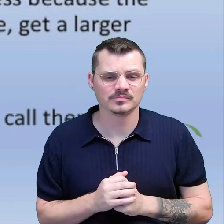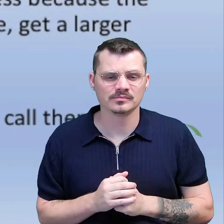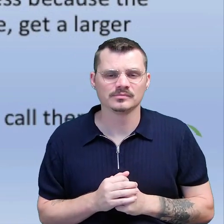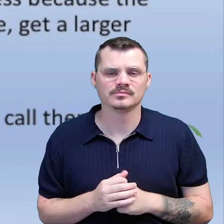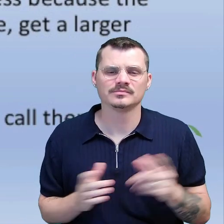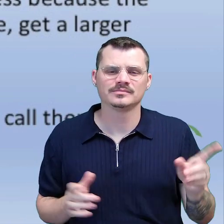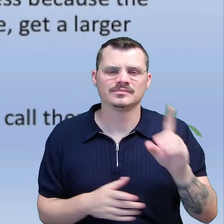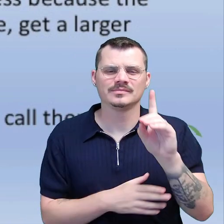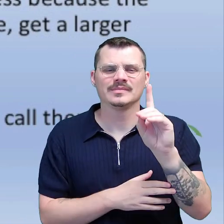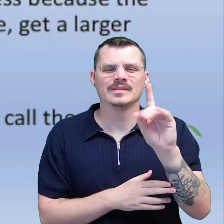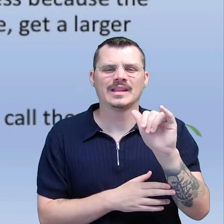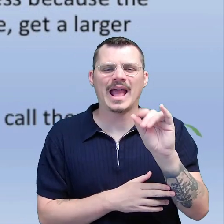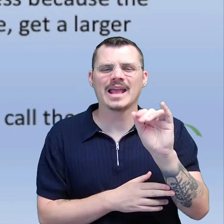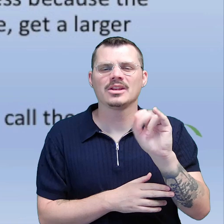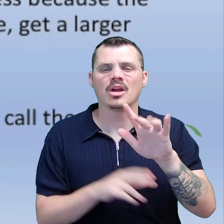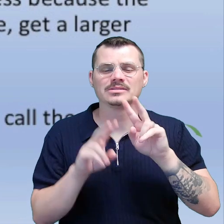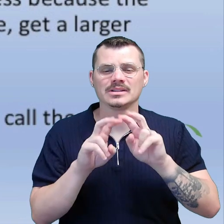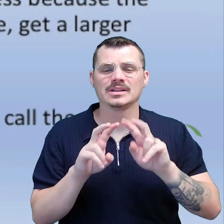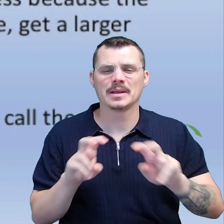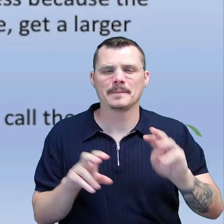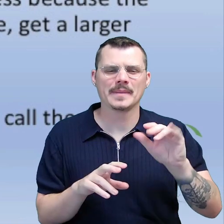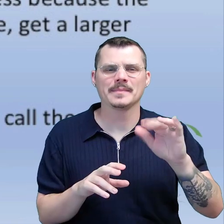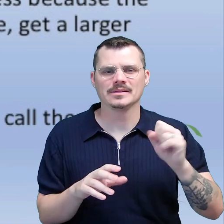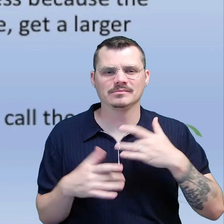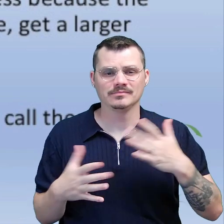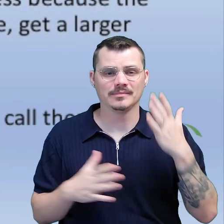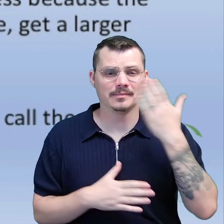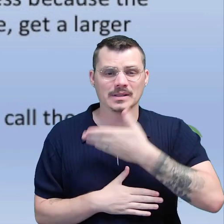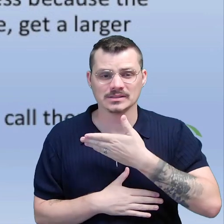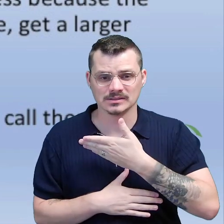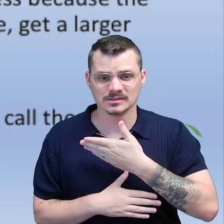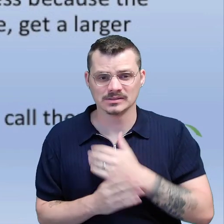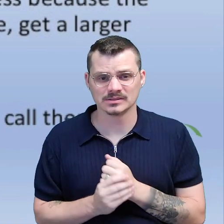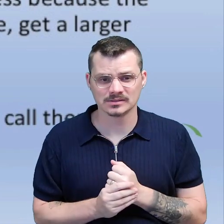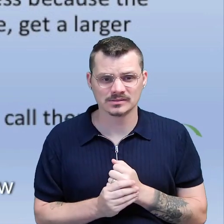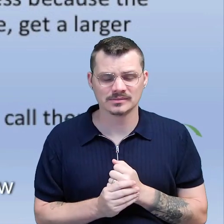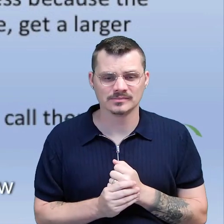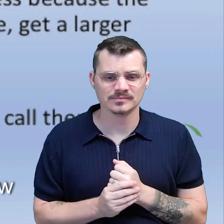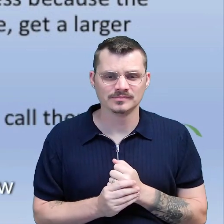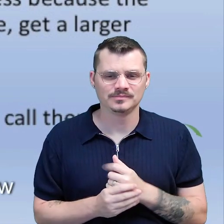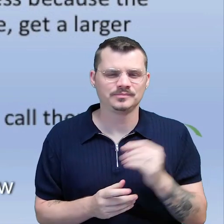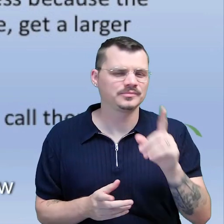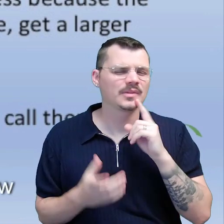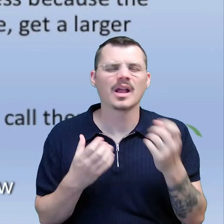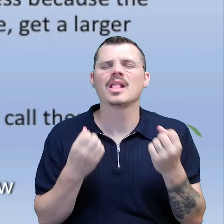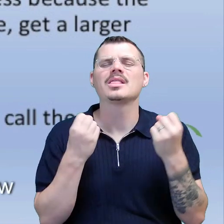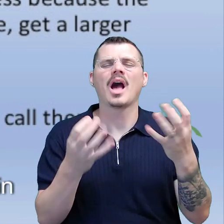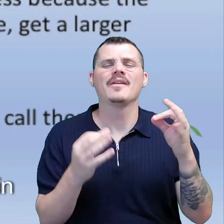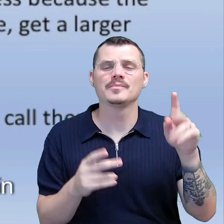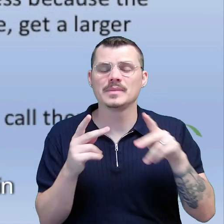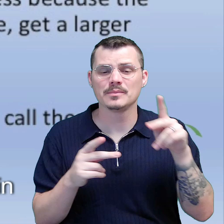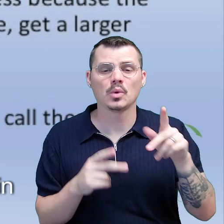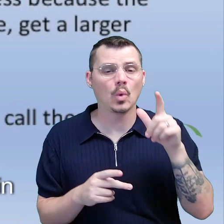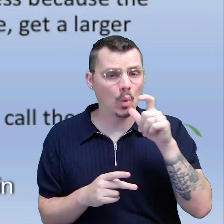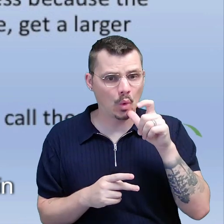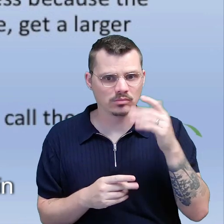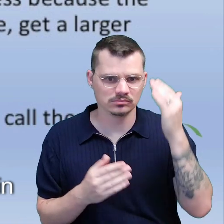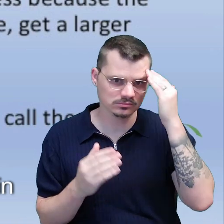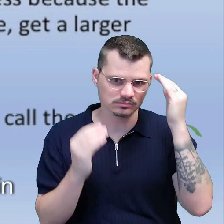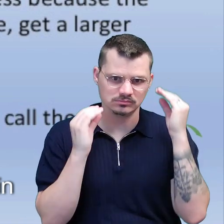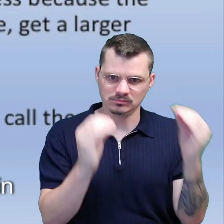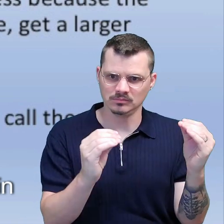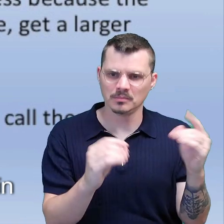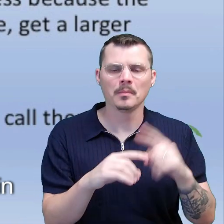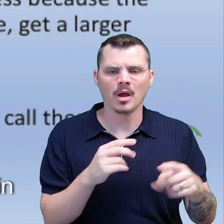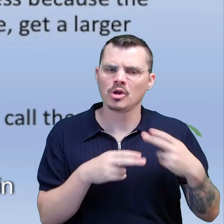The diagnostic mimics get missed, biggest complication of all. And a whole lot of people who don't know anything get to call